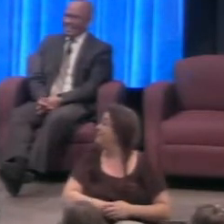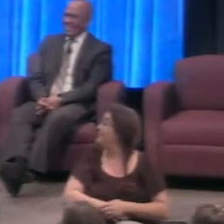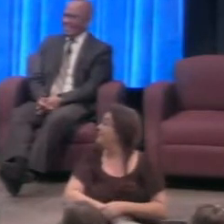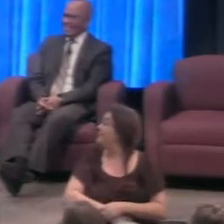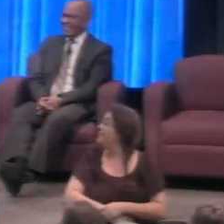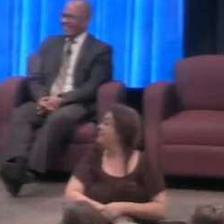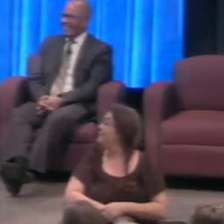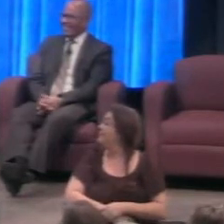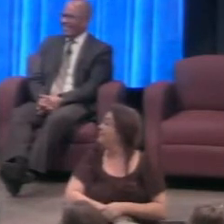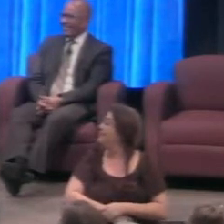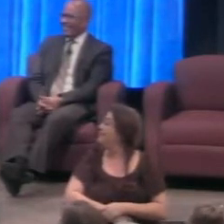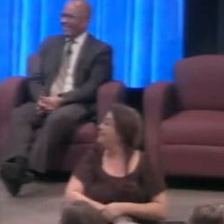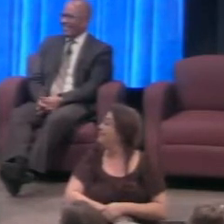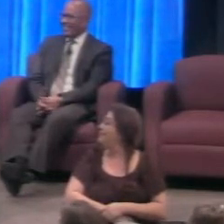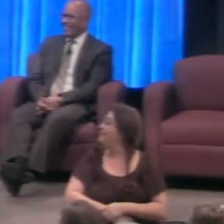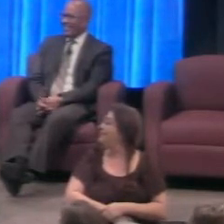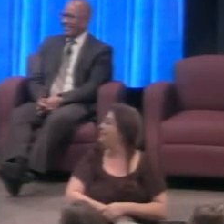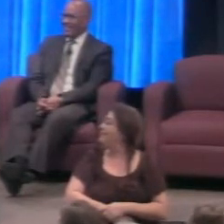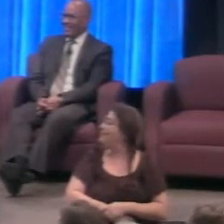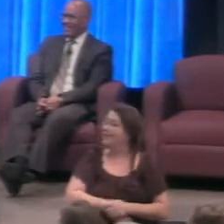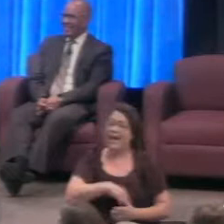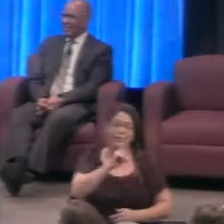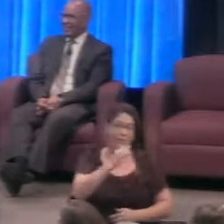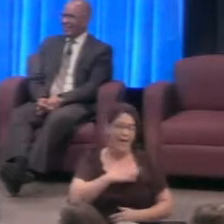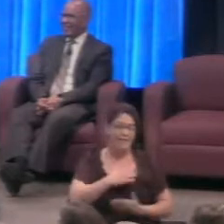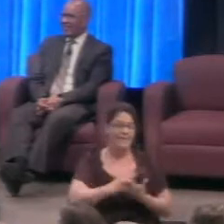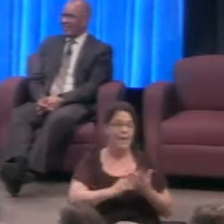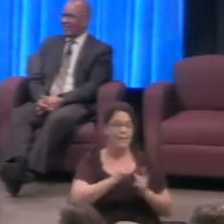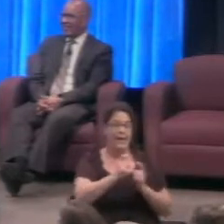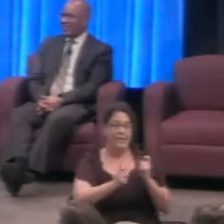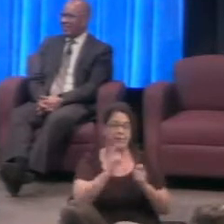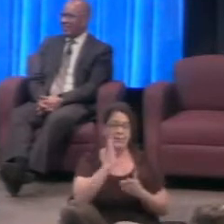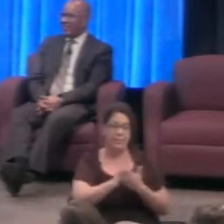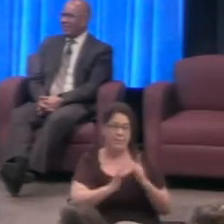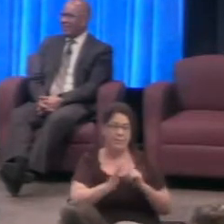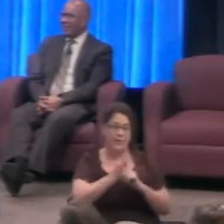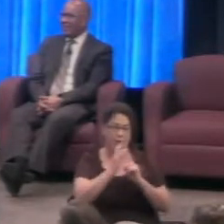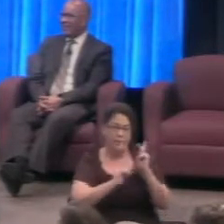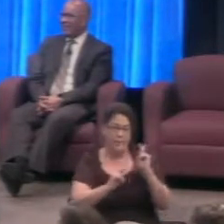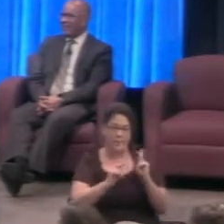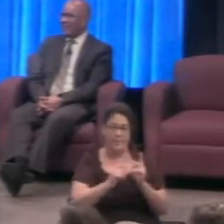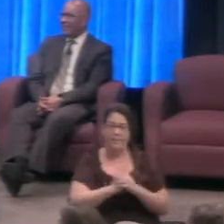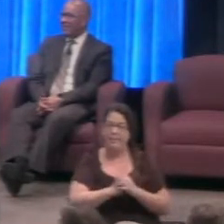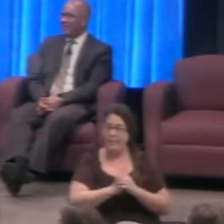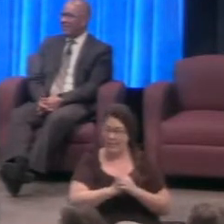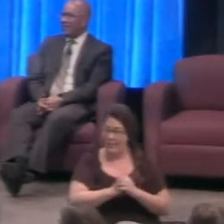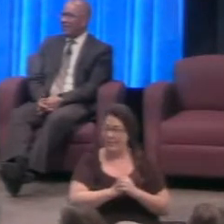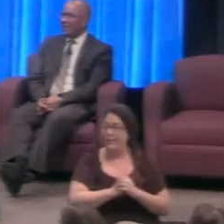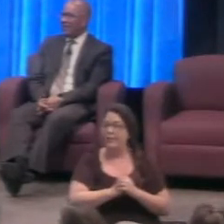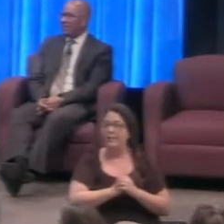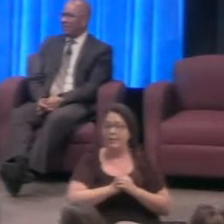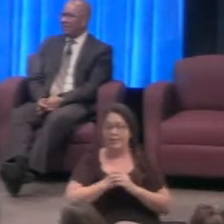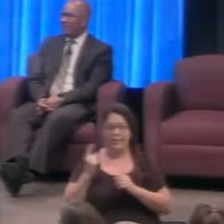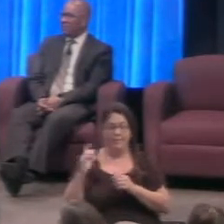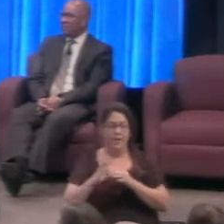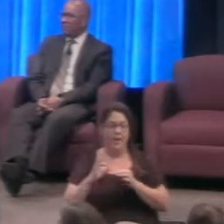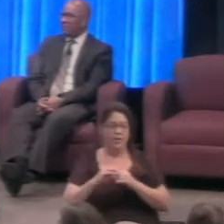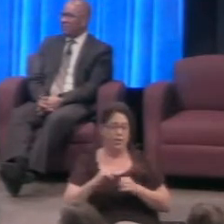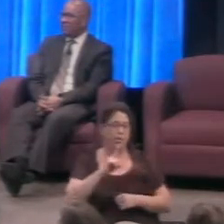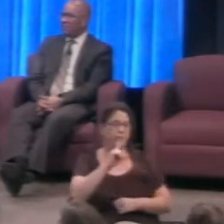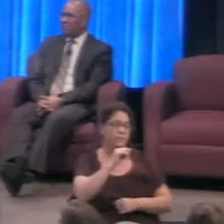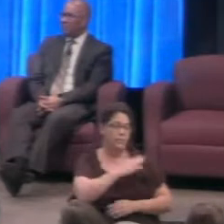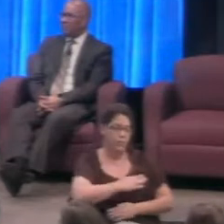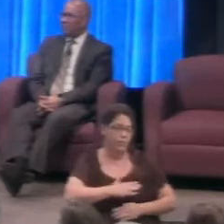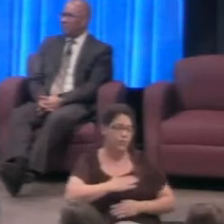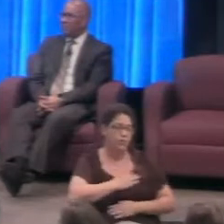All right, I do have some gifts for some special people. One of the things that has been mentioned is that I really enjoy